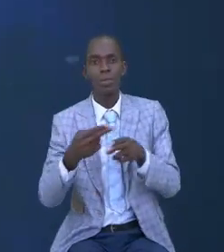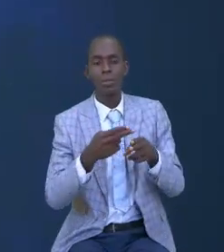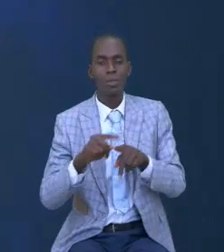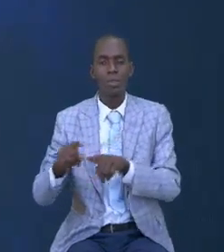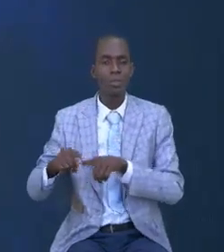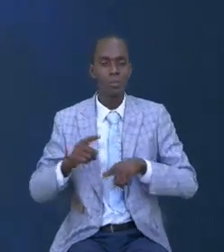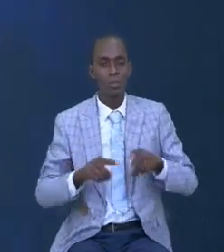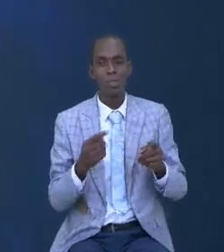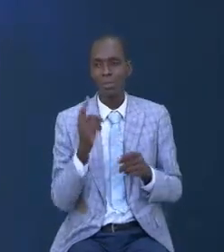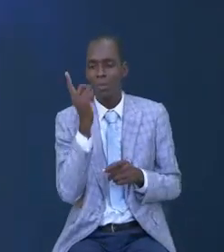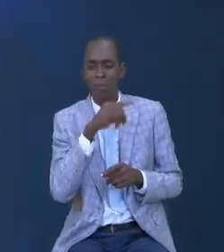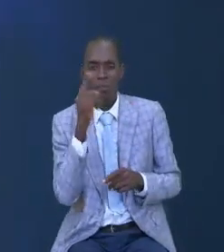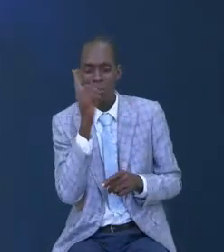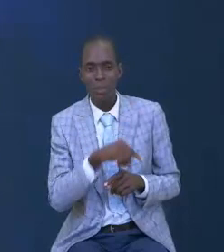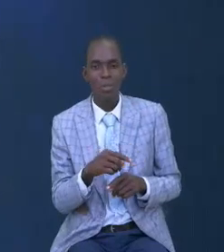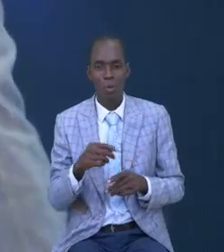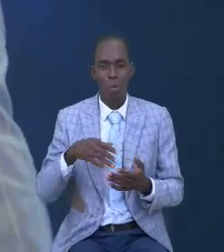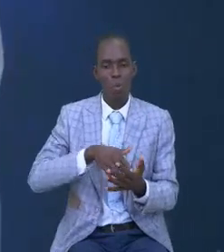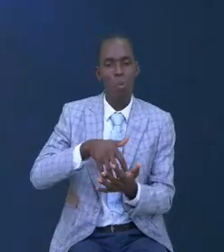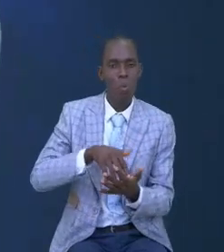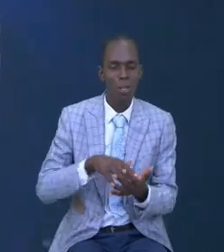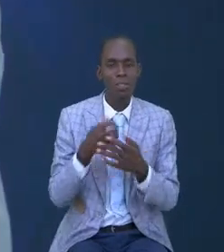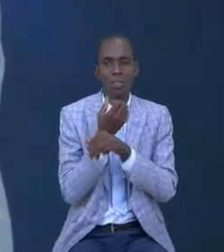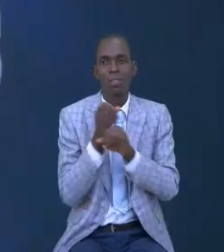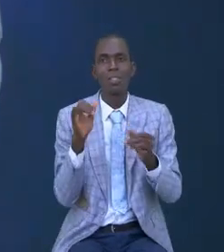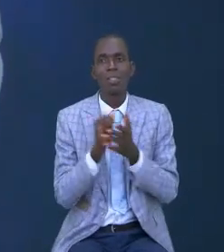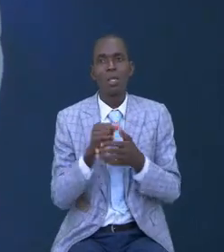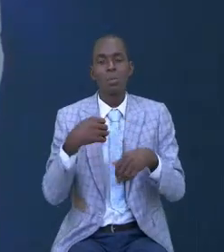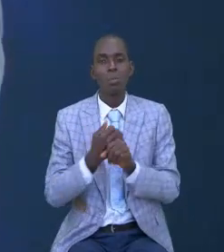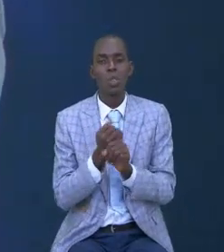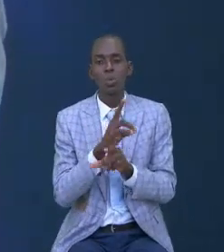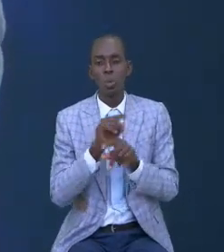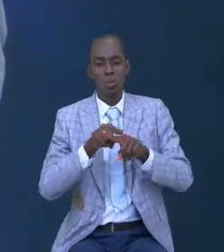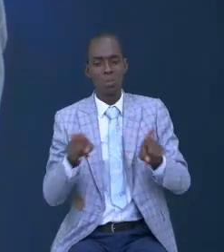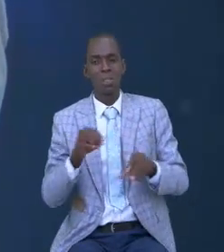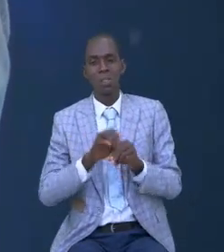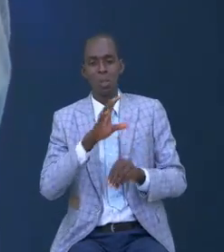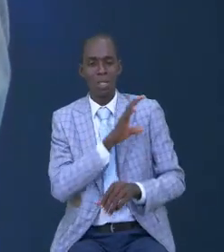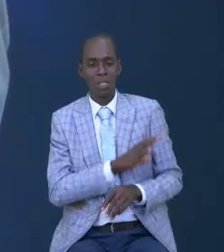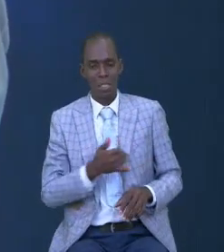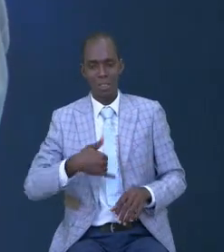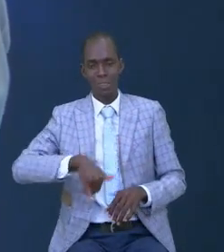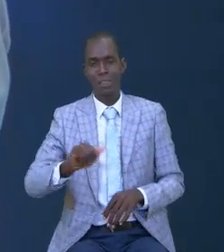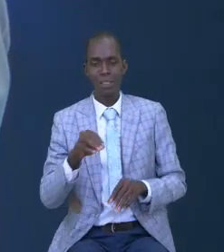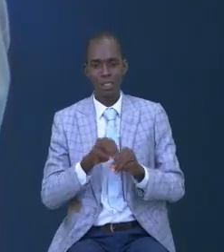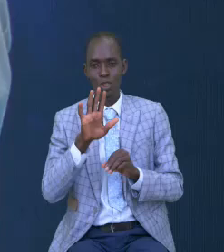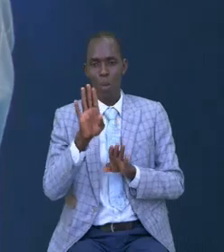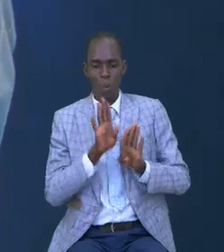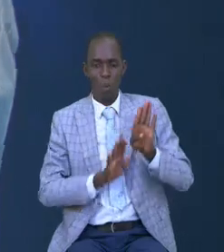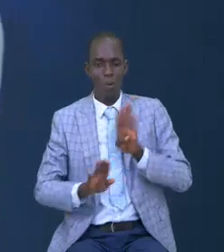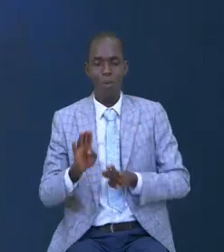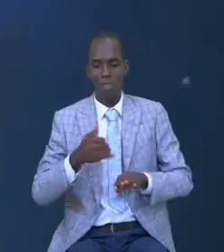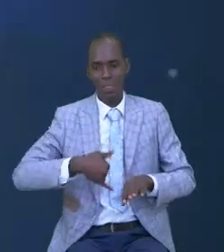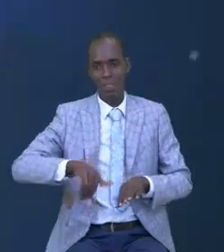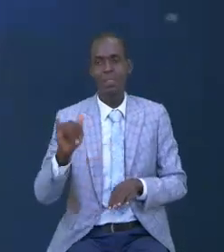just impotent salvation that makes no difference in the character, in the behavior of the man, of the